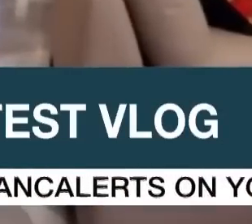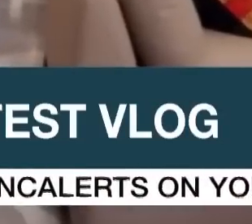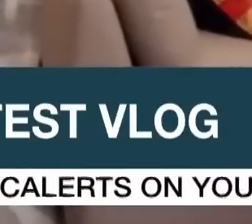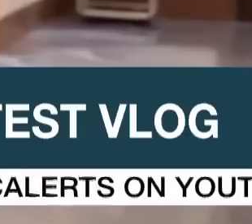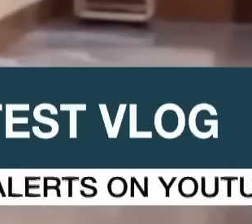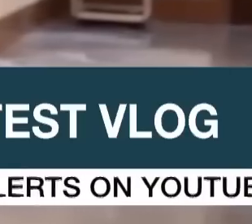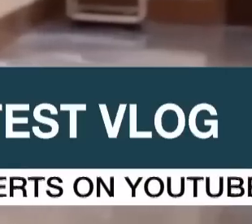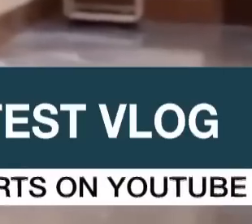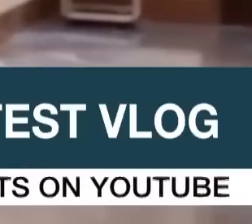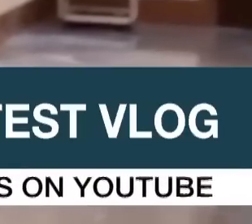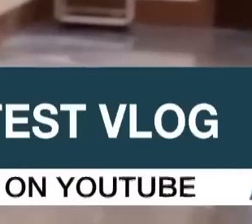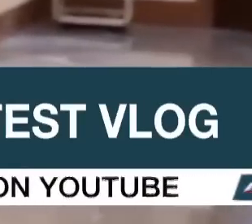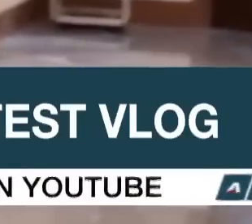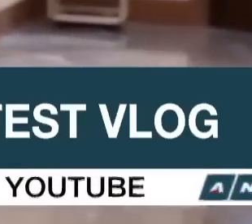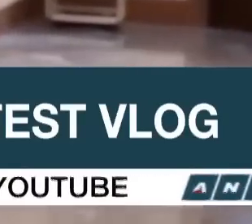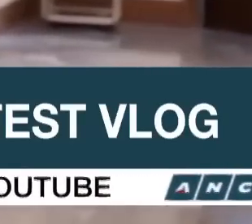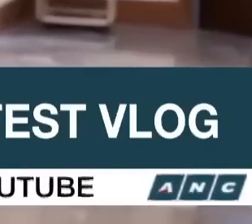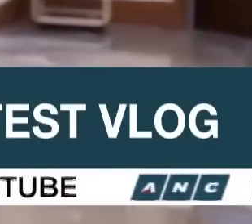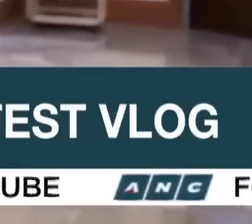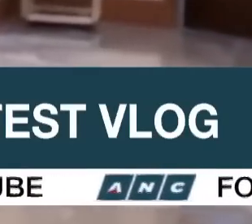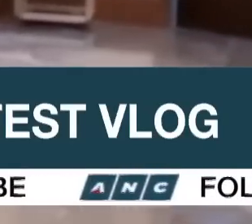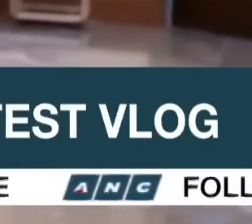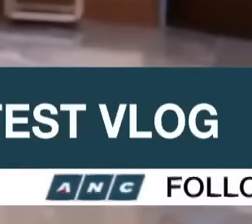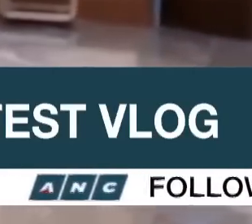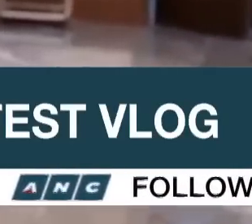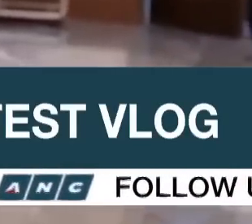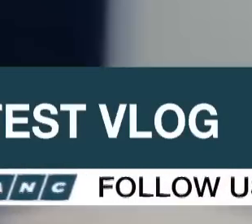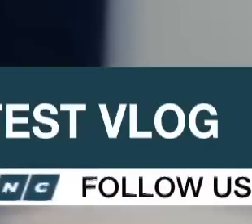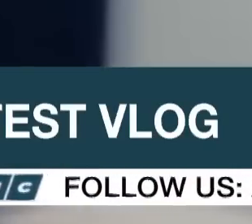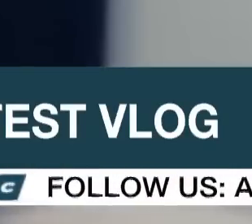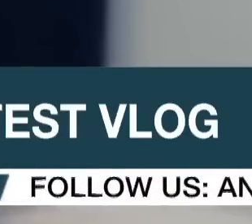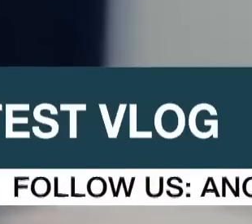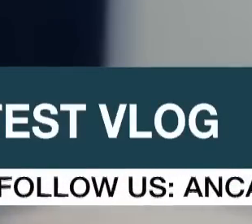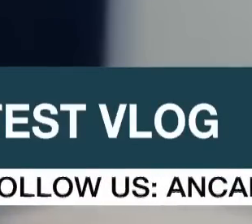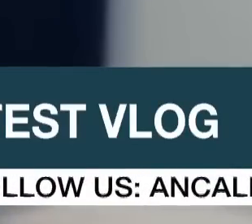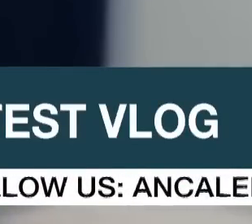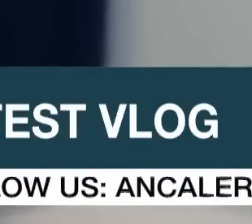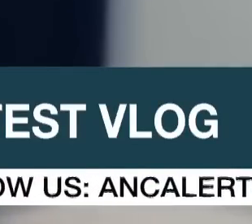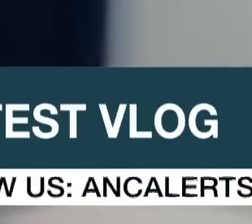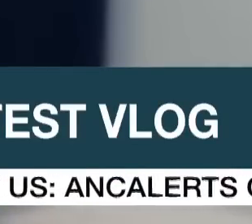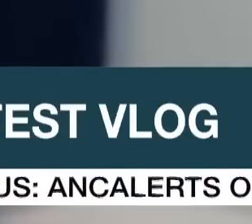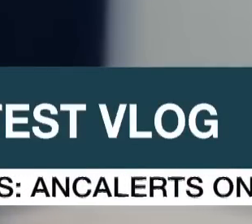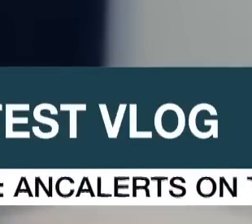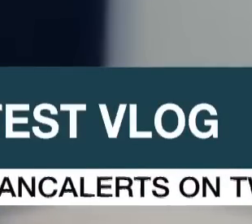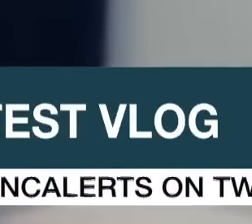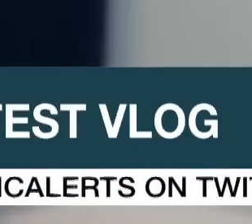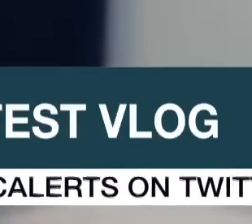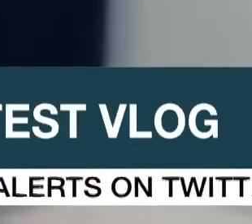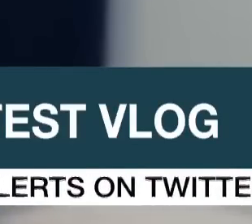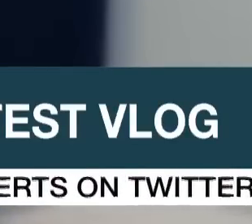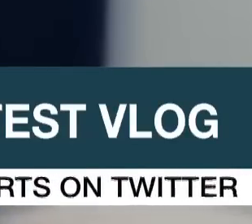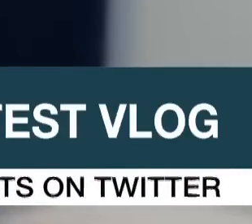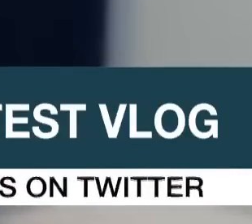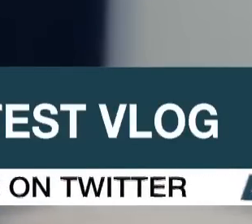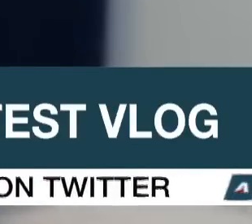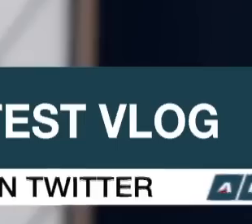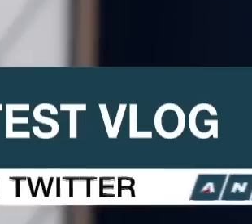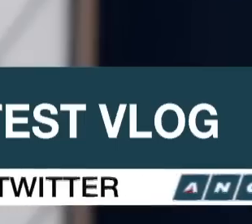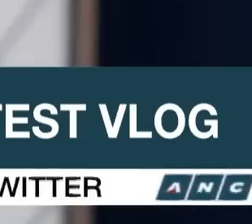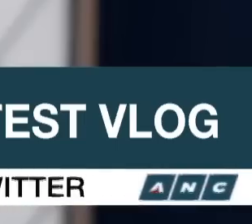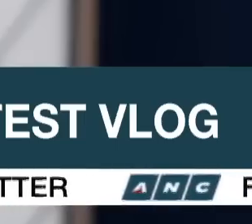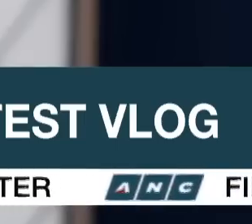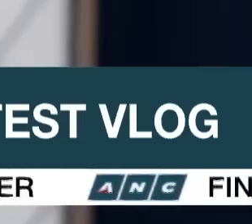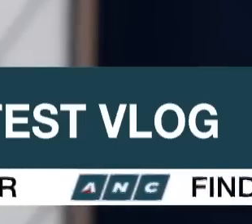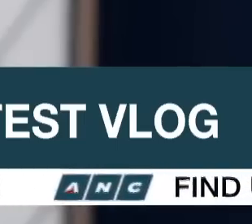as president, and think that's the strategy even as he has already started working in Malacañang, Carmina.